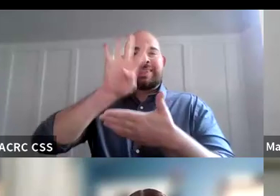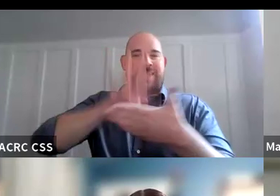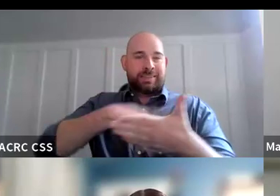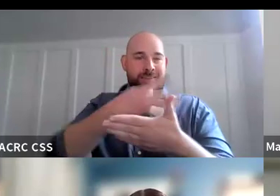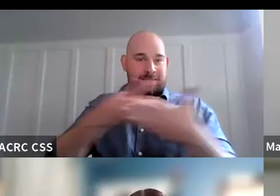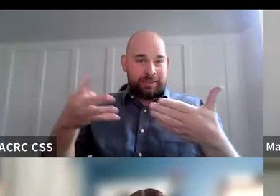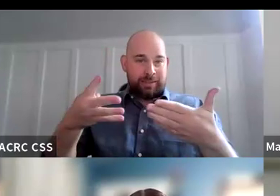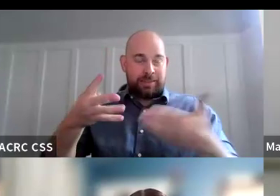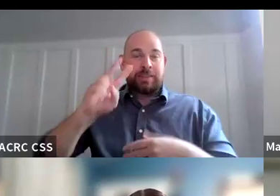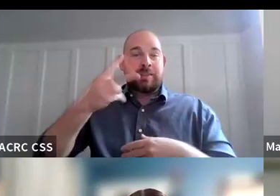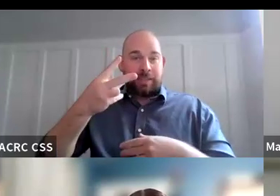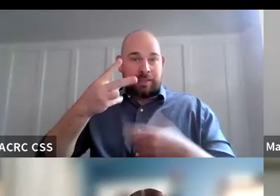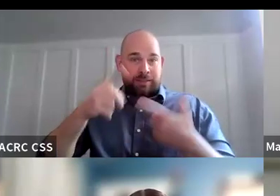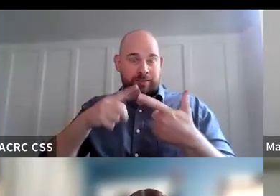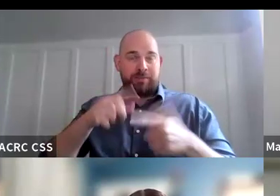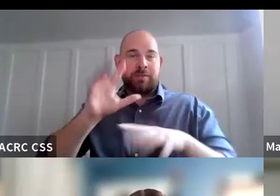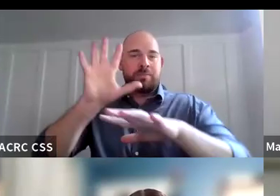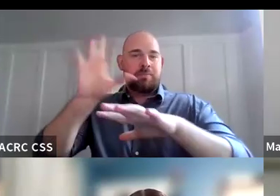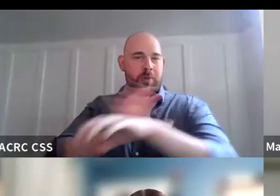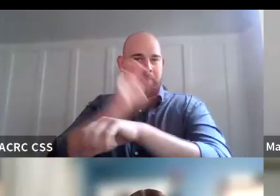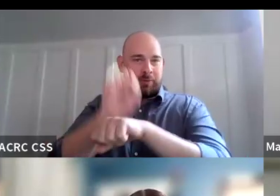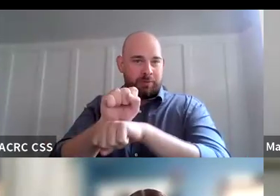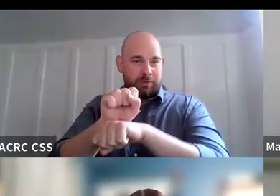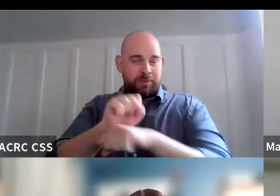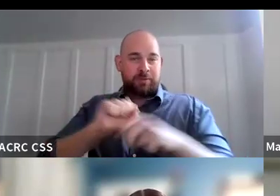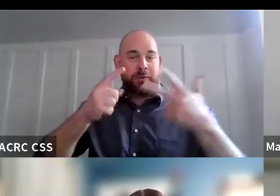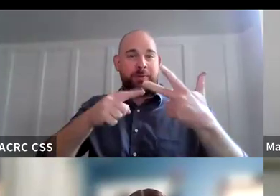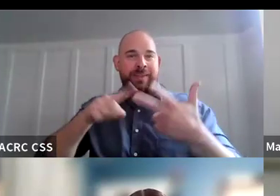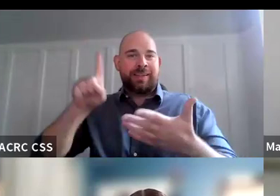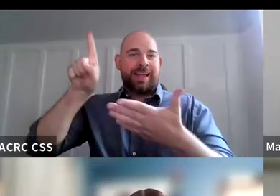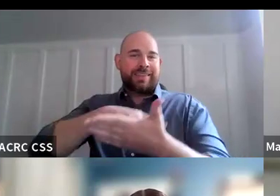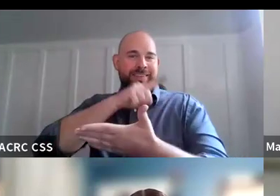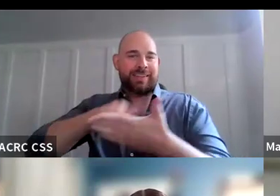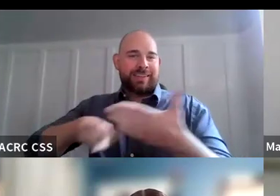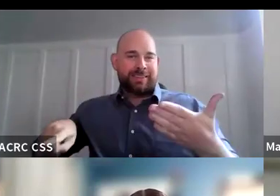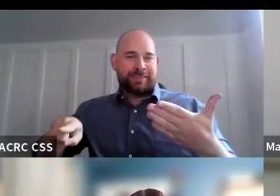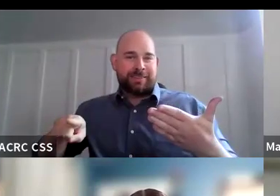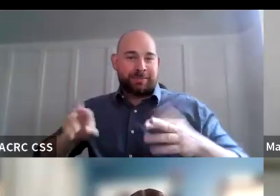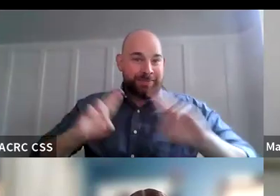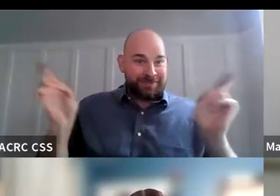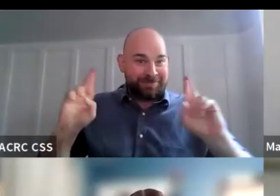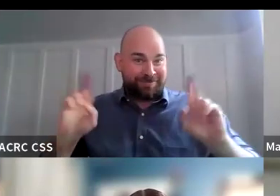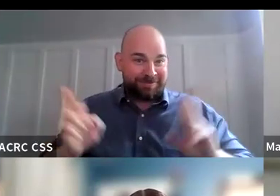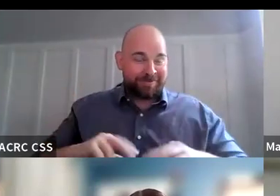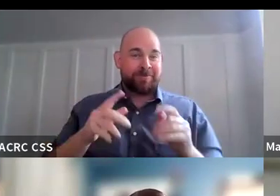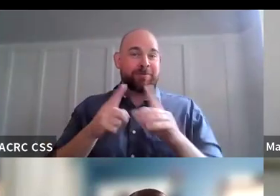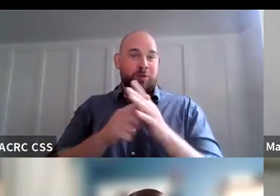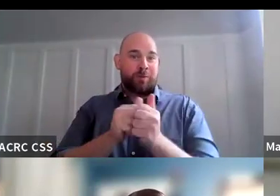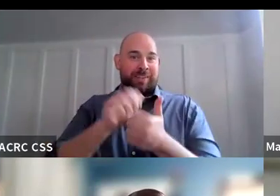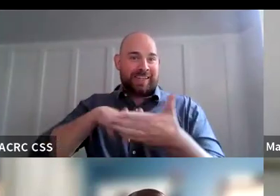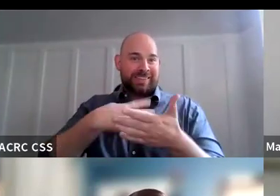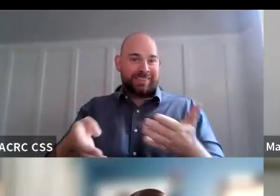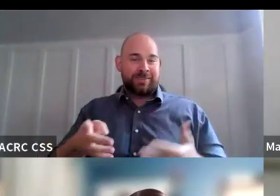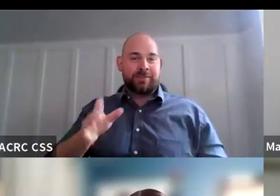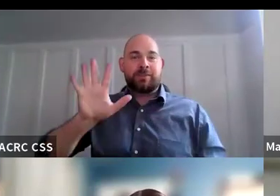right now are related to a bunch of different things. So we have schedule, we have appointment, and we have cancel. And those signs